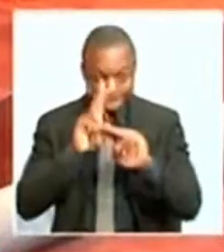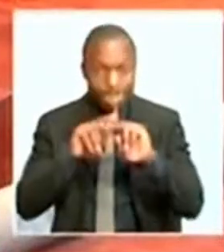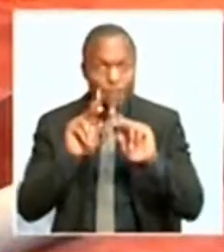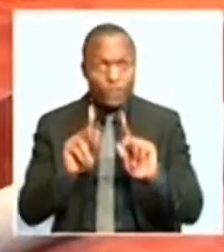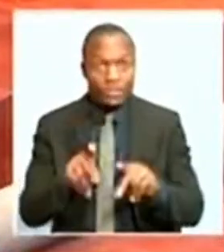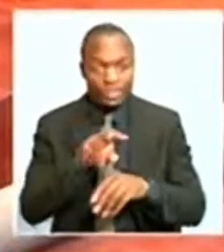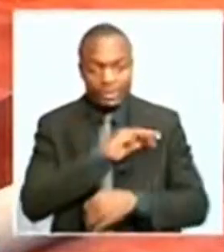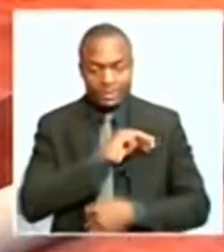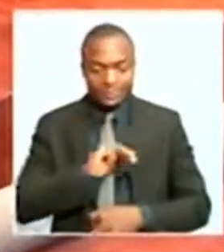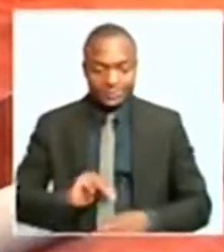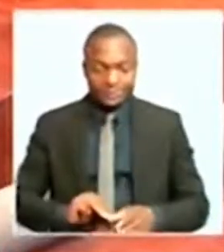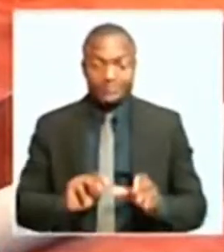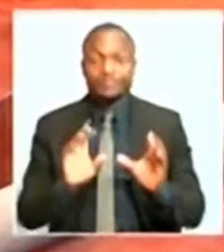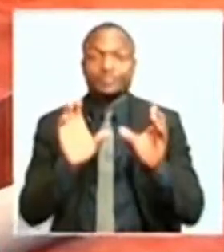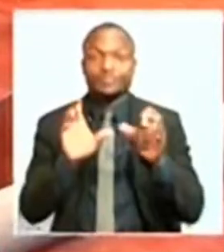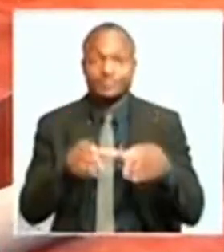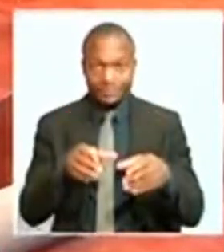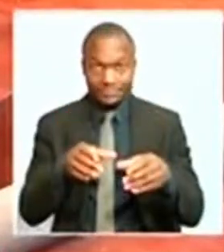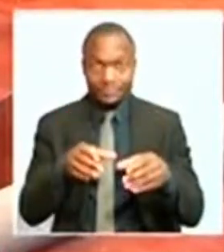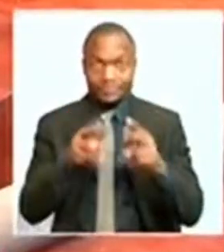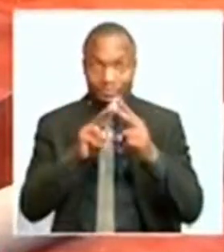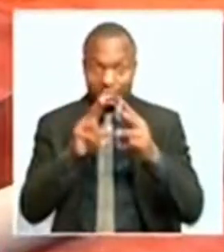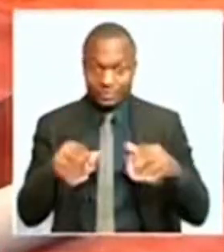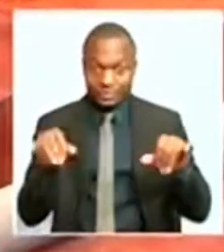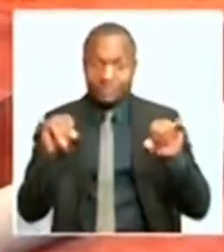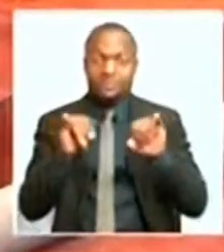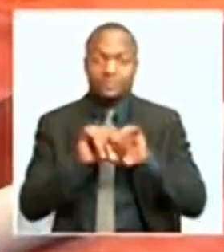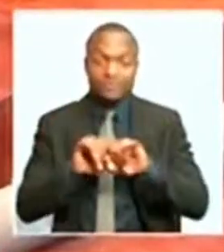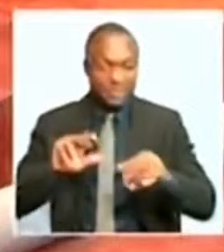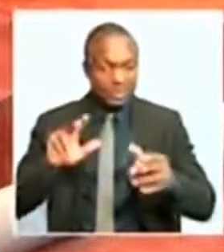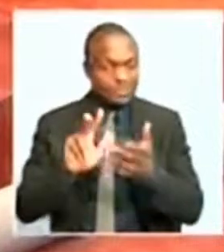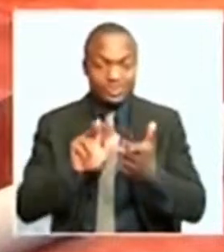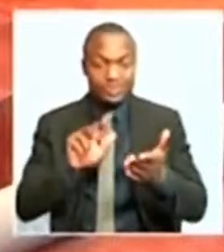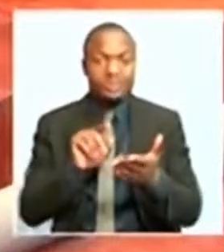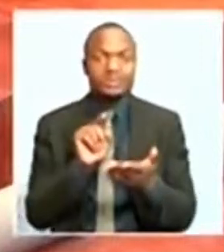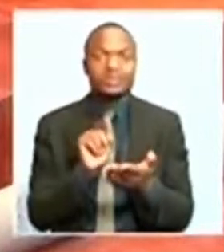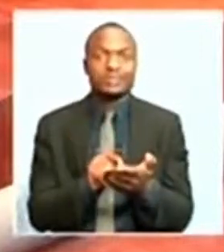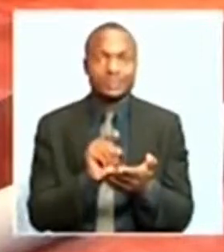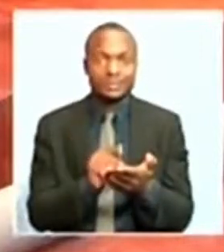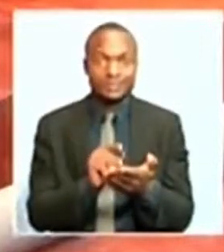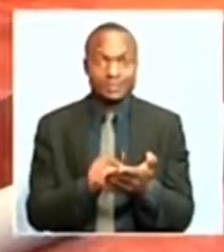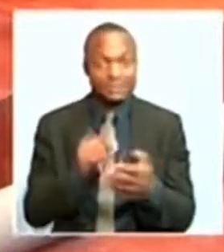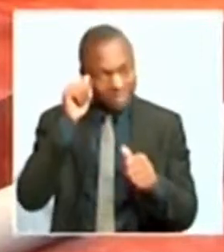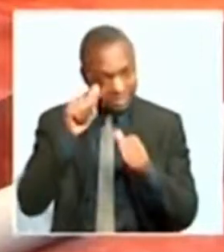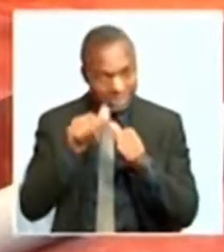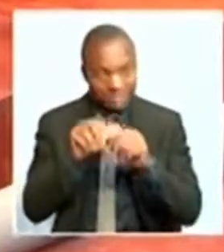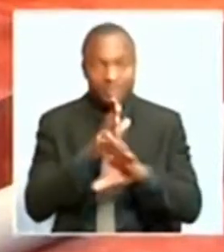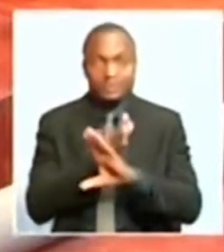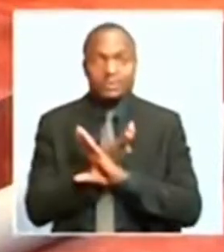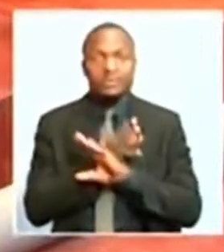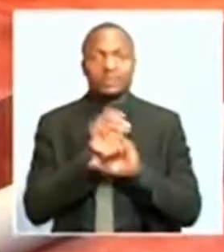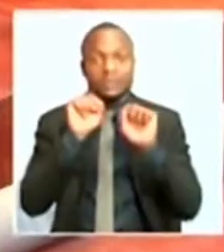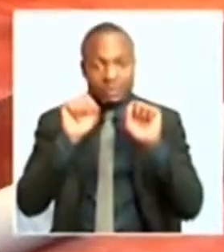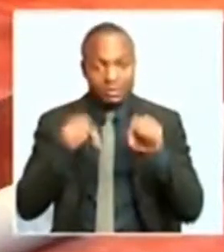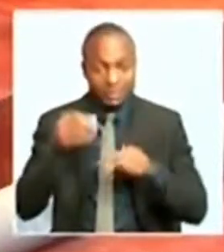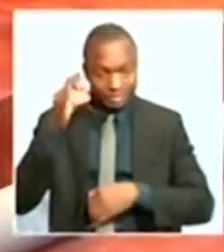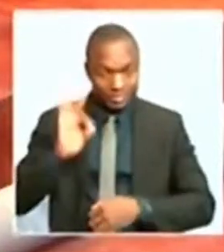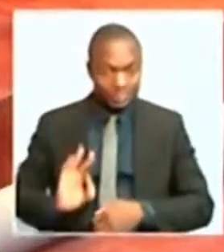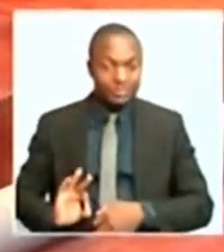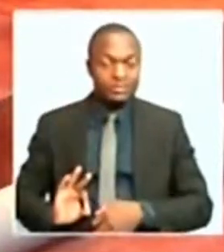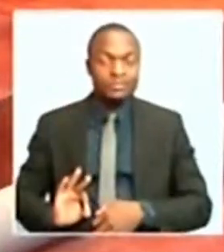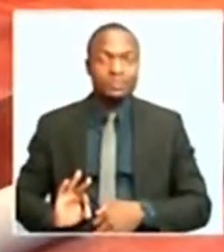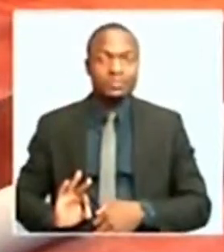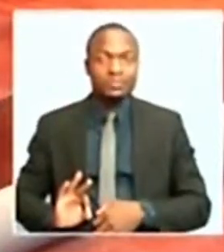and members of the committee, it is important that we ratify this agreement as Zambia so that we can benefit from